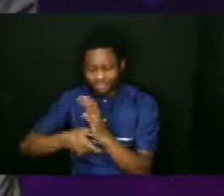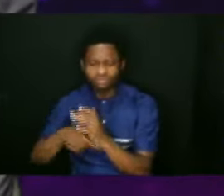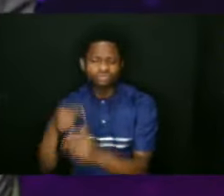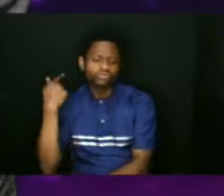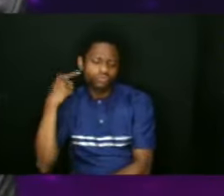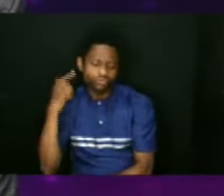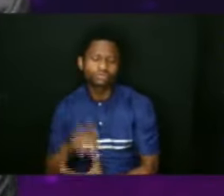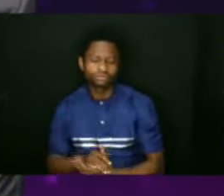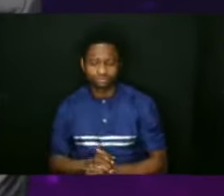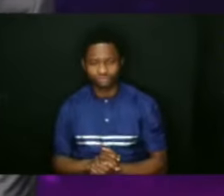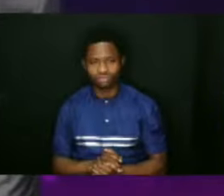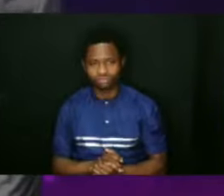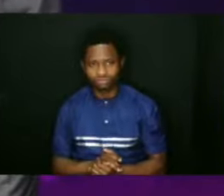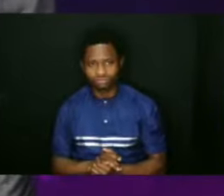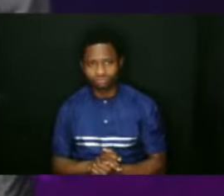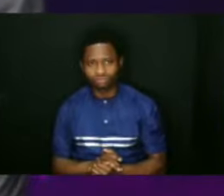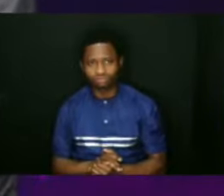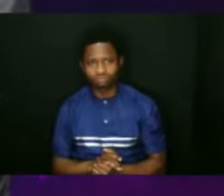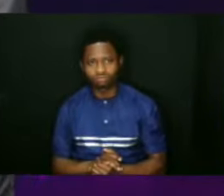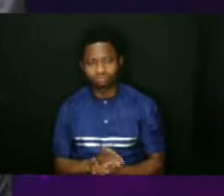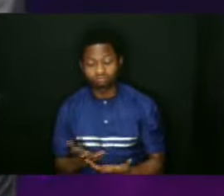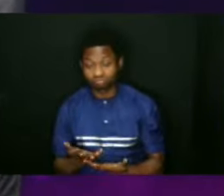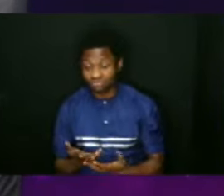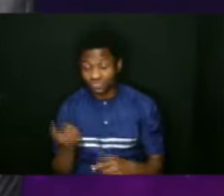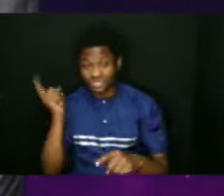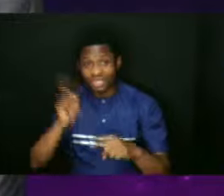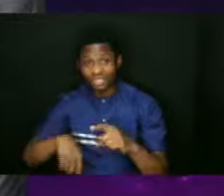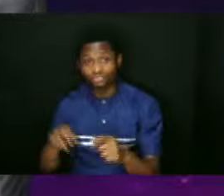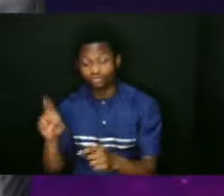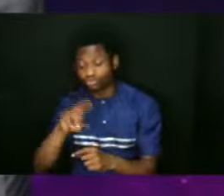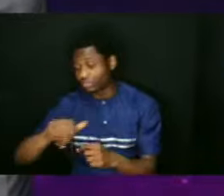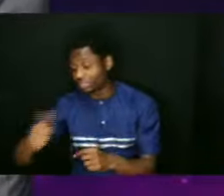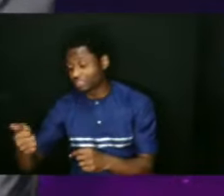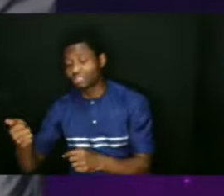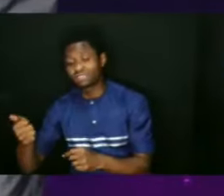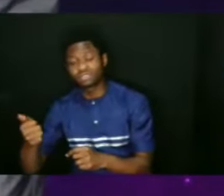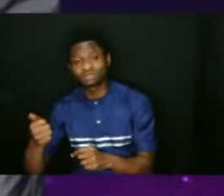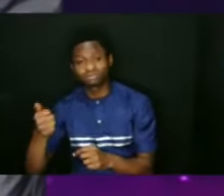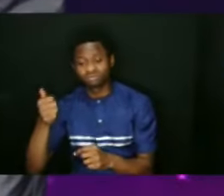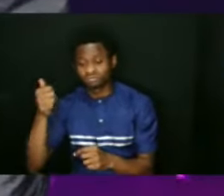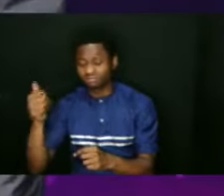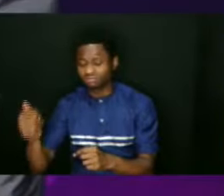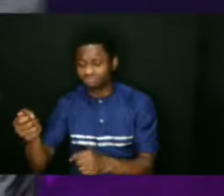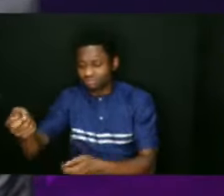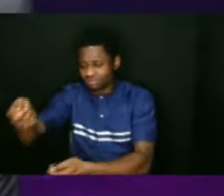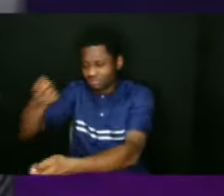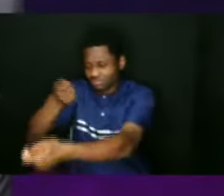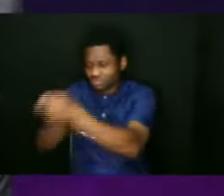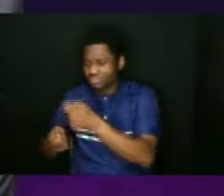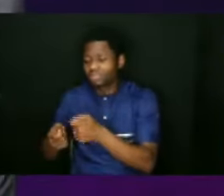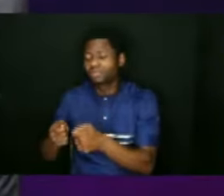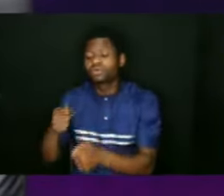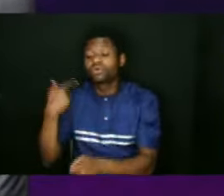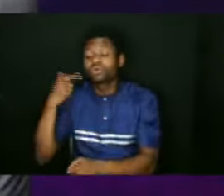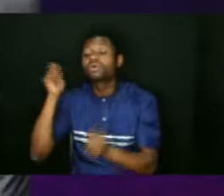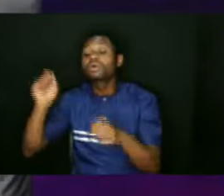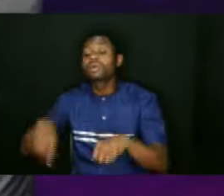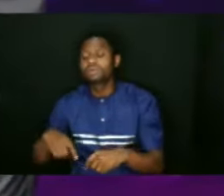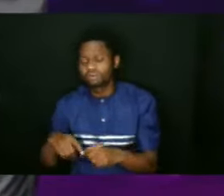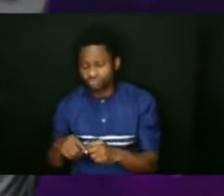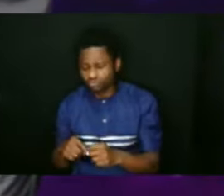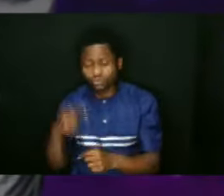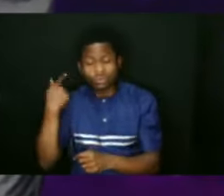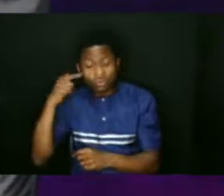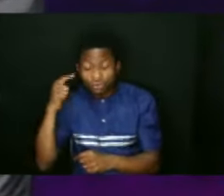e sika kuko. In fact, nothing can replace gold. Not just a bribi ni wa obetumi dia sika kuko anemu. Gold is gold. Sika